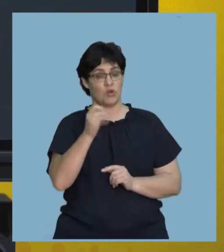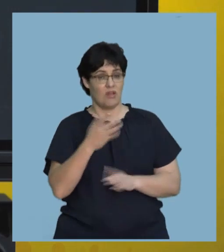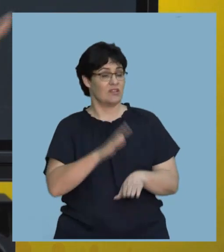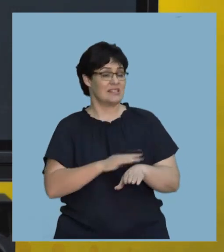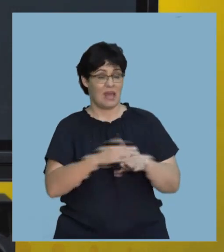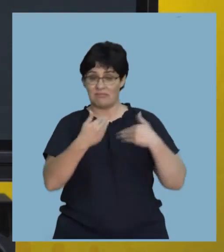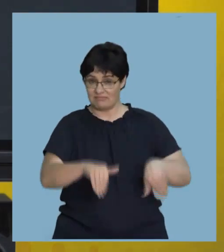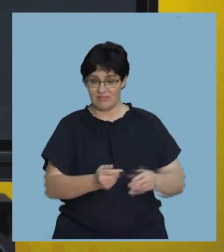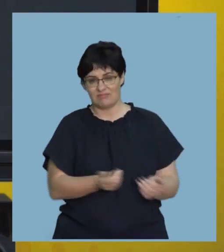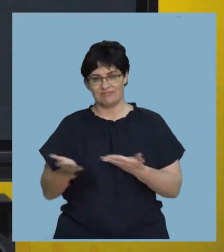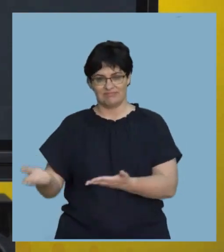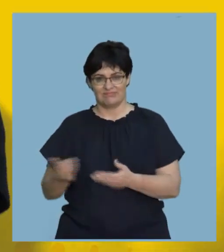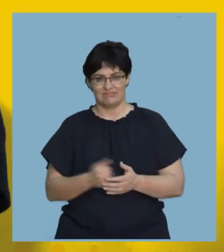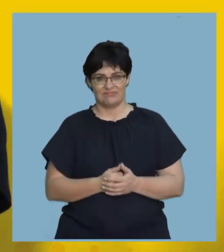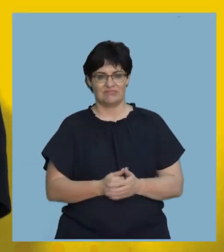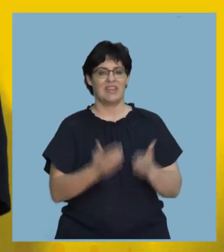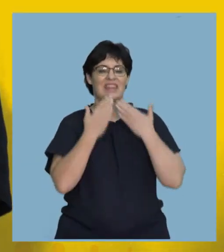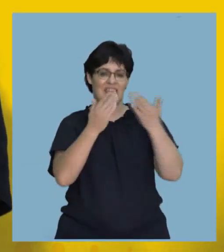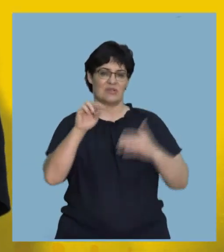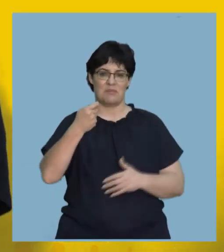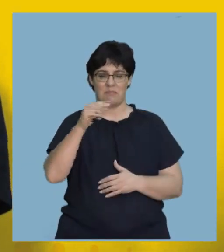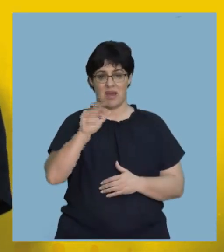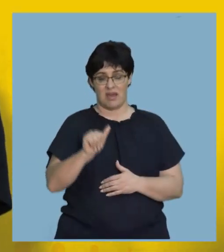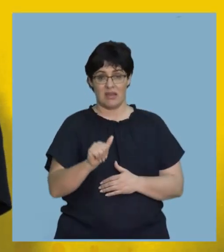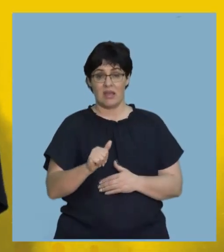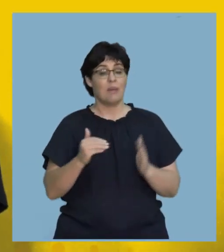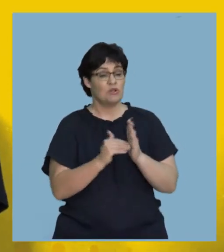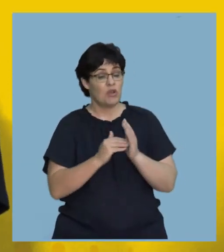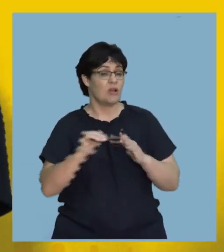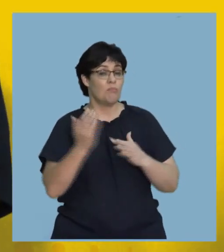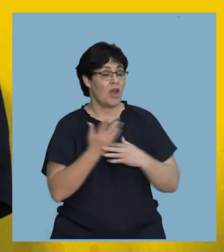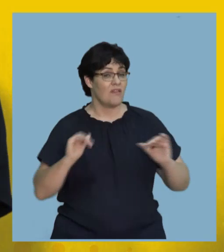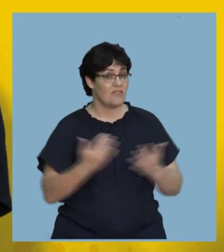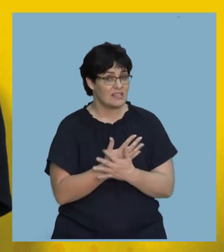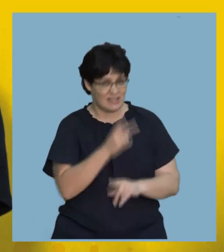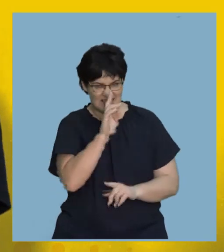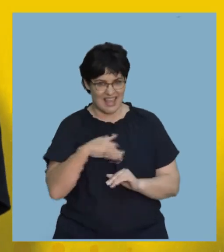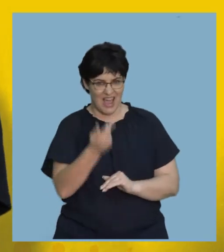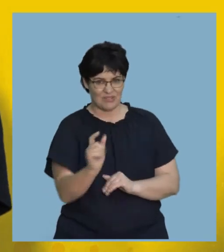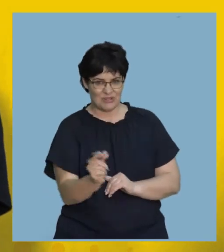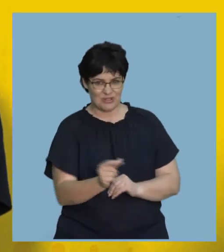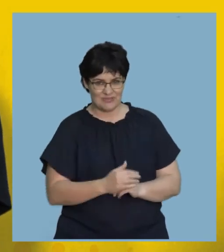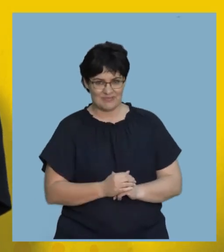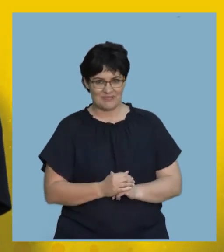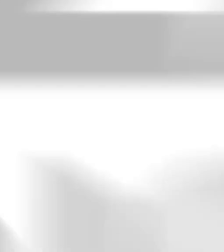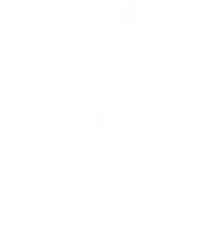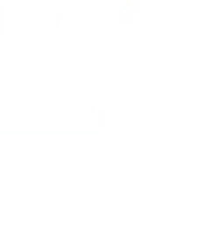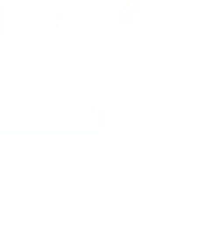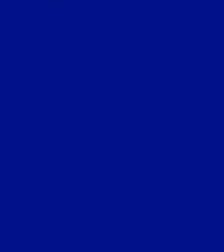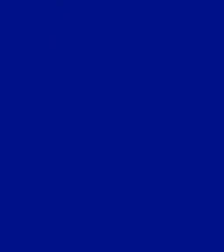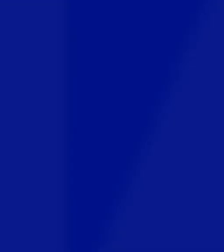time constraints, over to you. Thank you, Themba. Matrix, let's take a quick break and we'll see you straight after this.